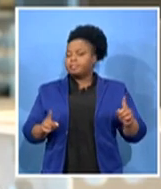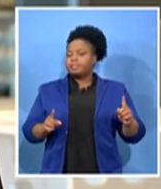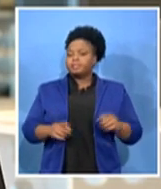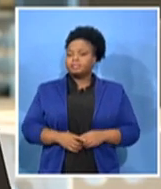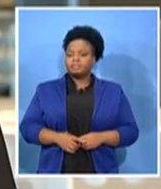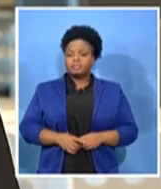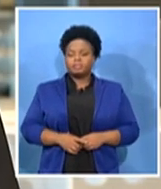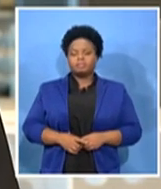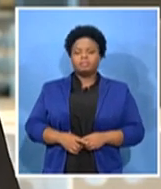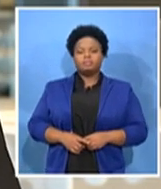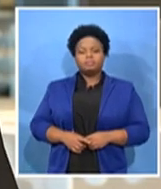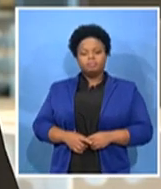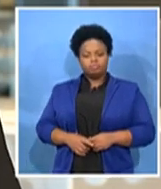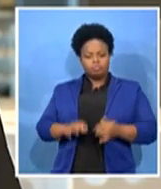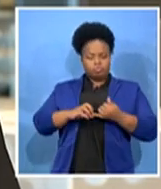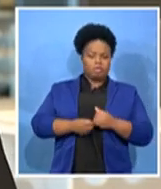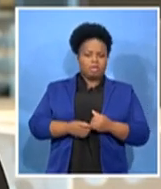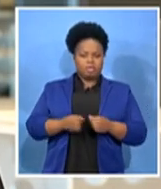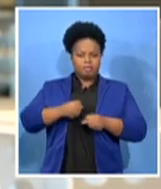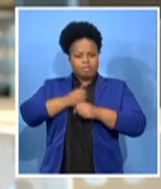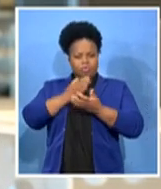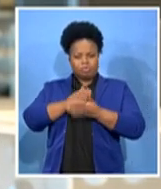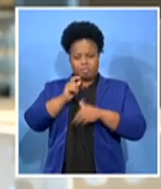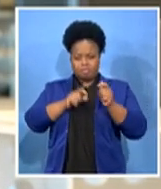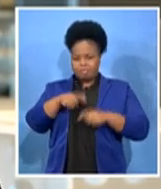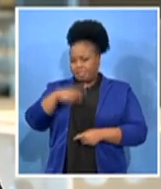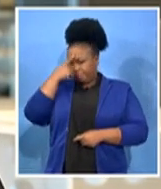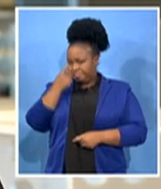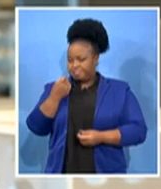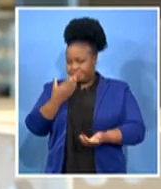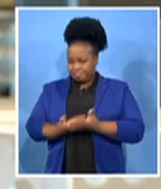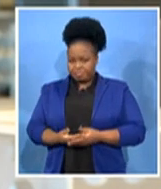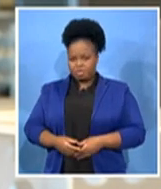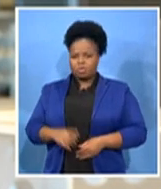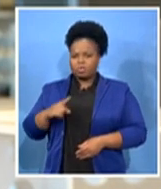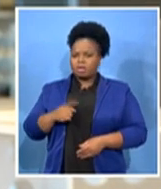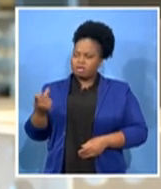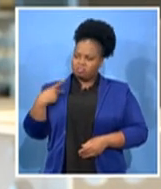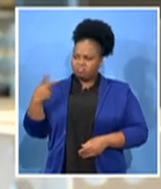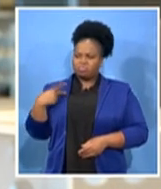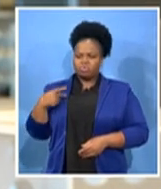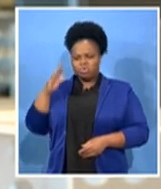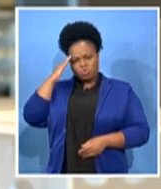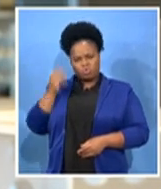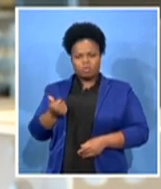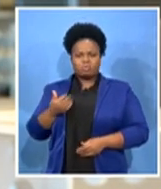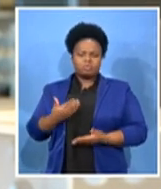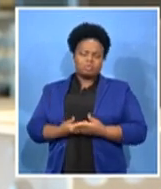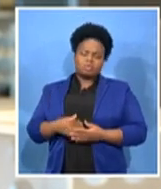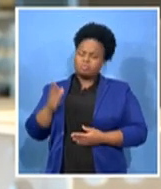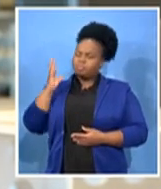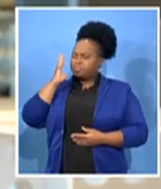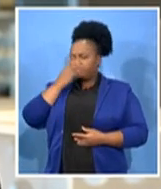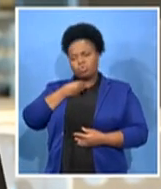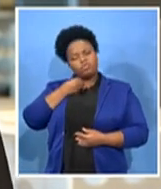people on the ground, because Aldrin, you and I know that you can deliver the most beautiful speeches, but if your speeches